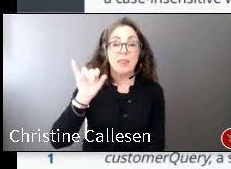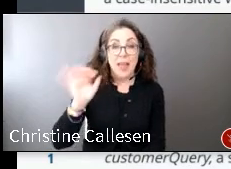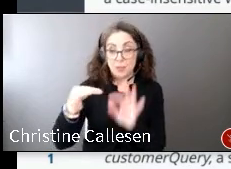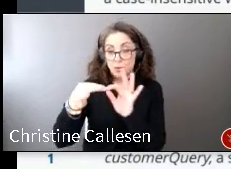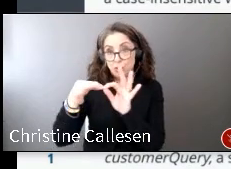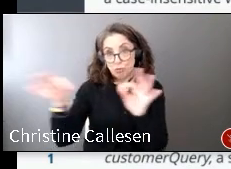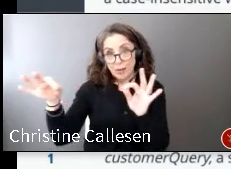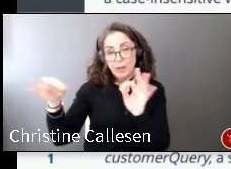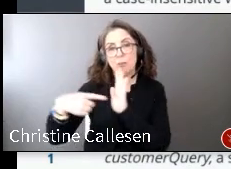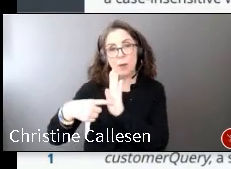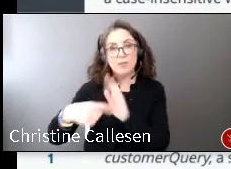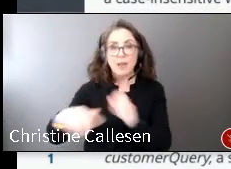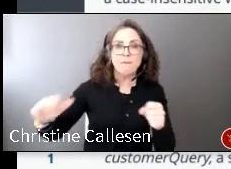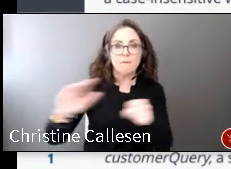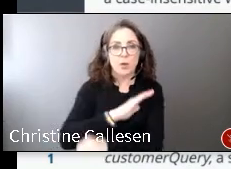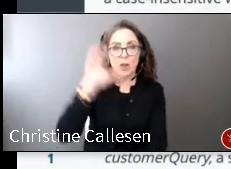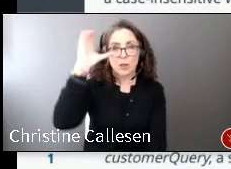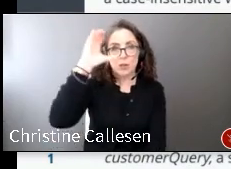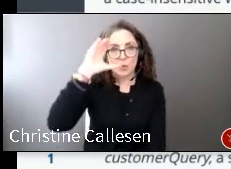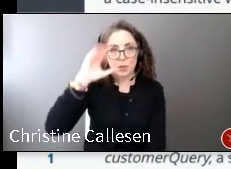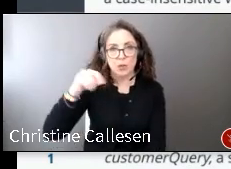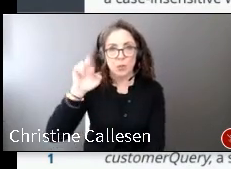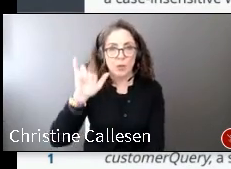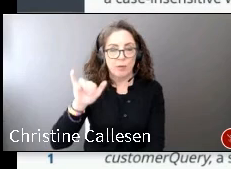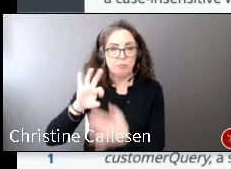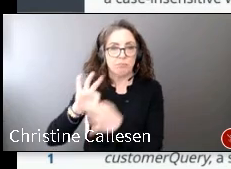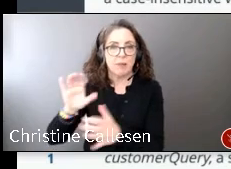the full search query of the customer.